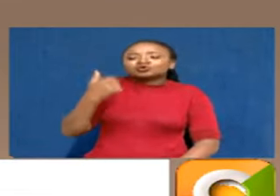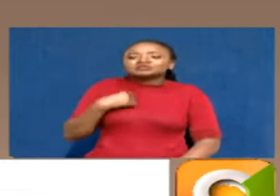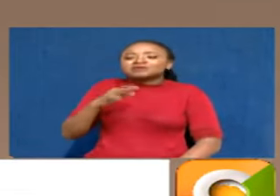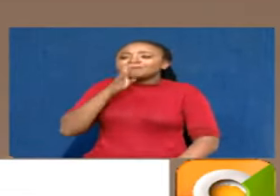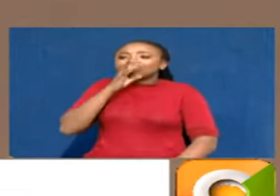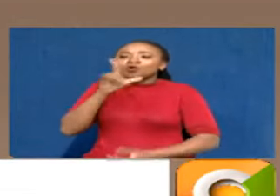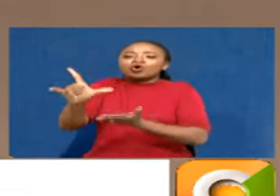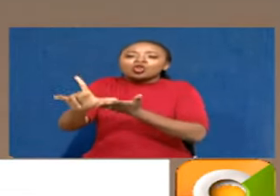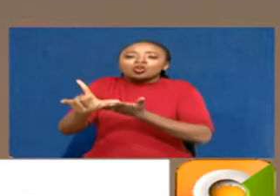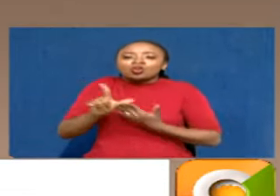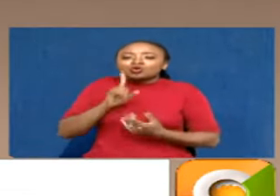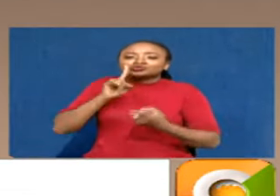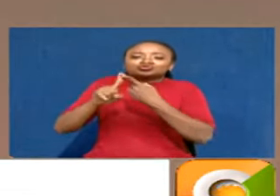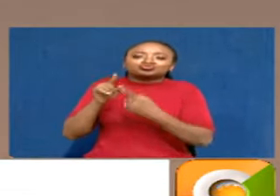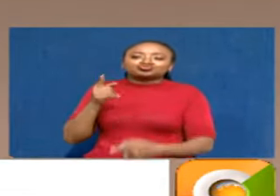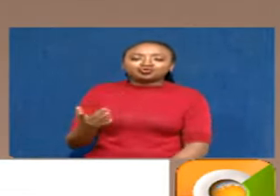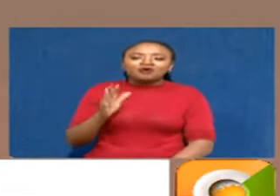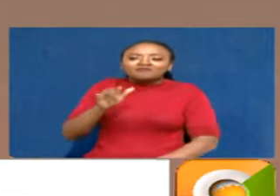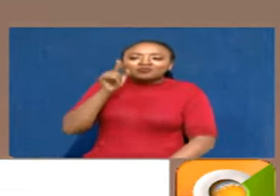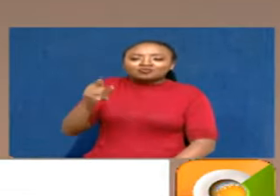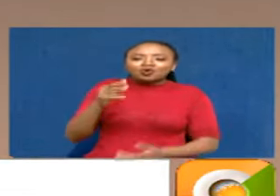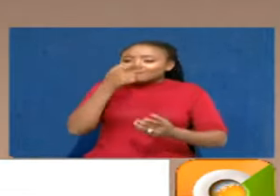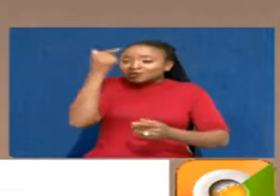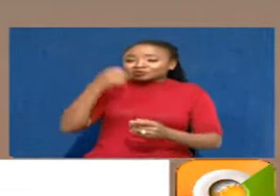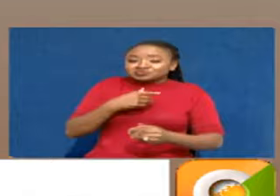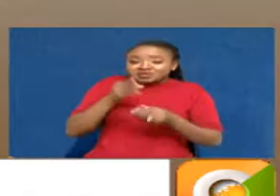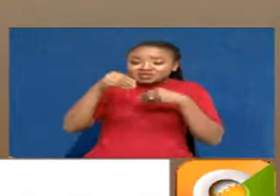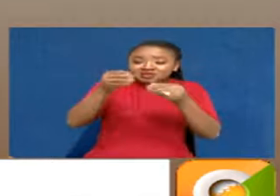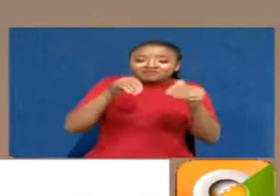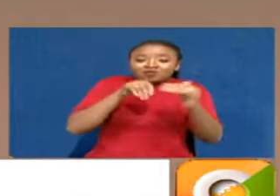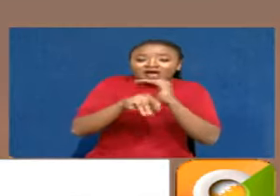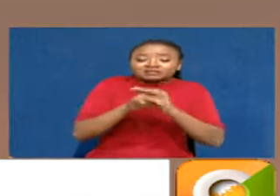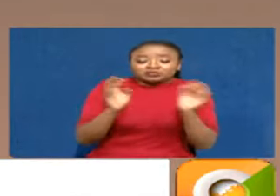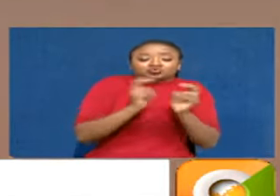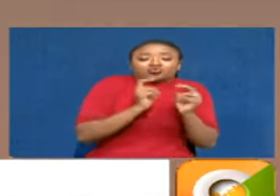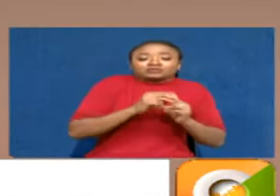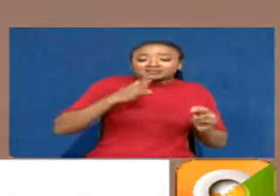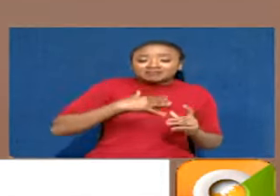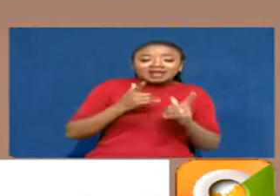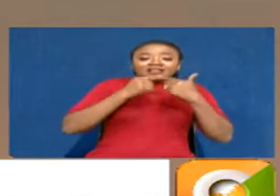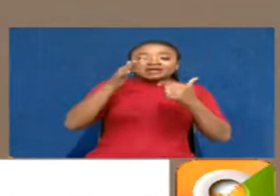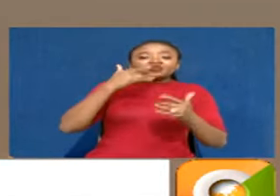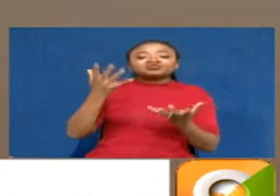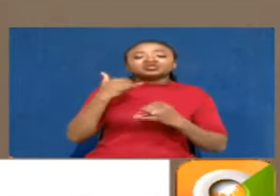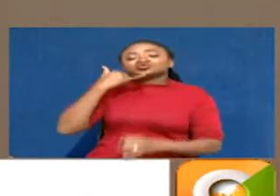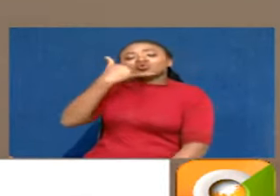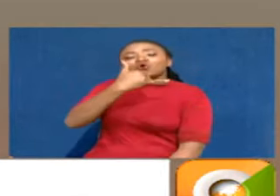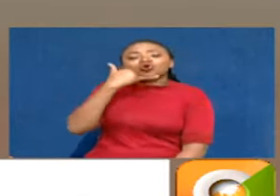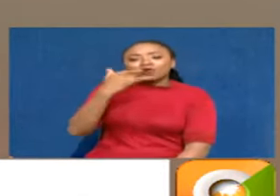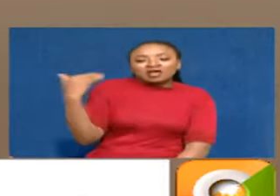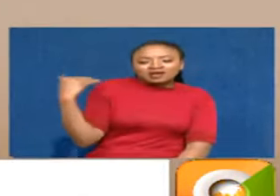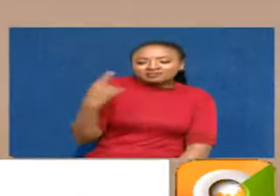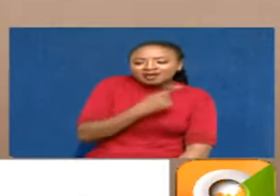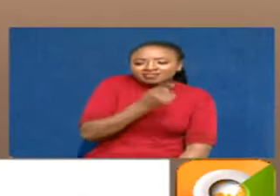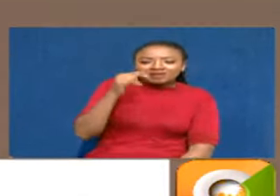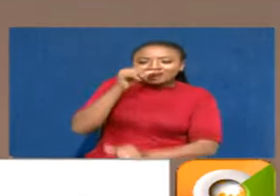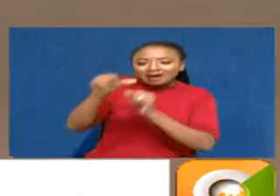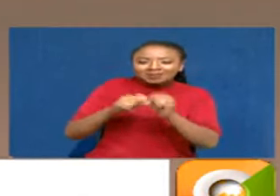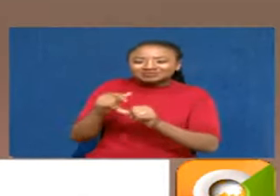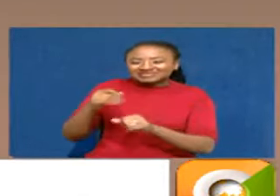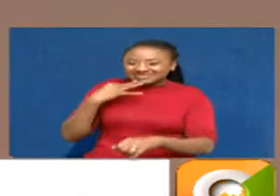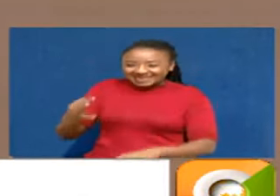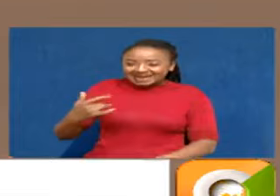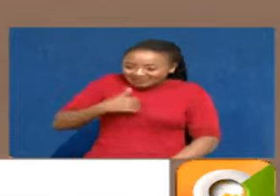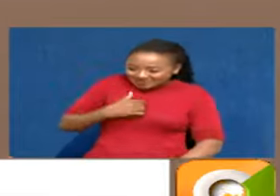Atala Manini. The fact that I gave you access to my contact doesn't mean you should call everyone and remind them of 300. We had an agreement between